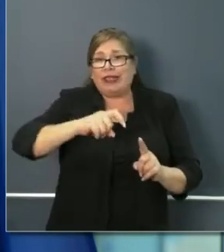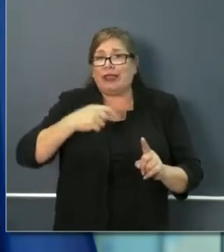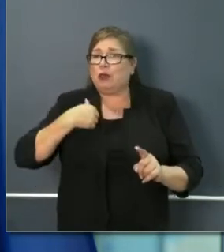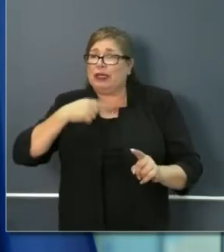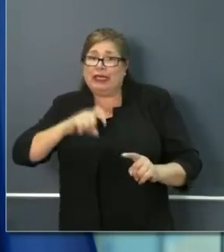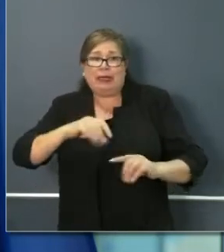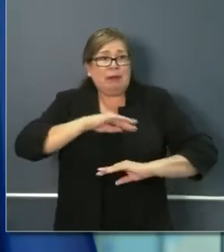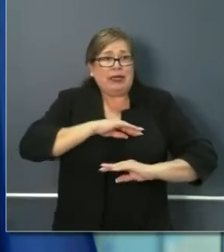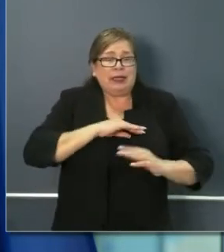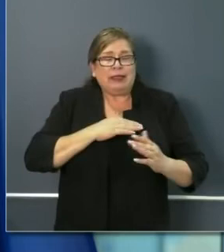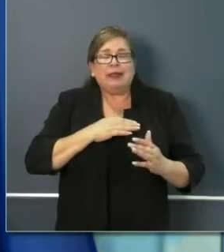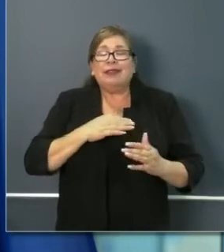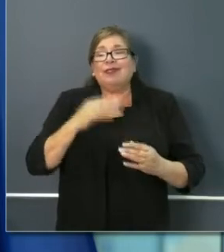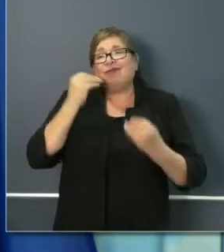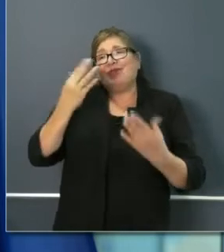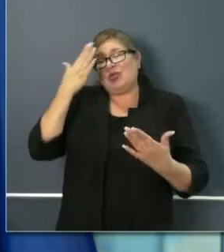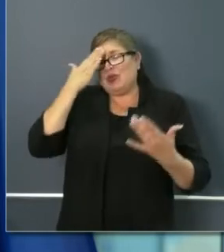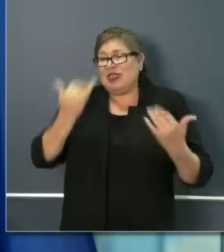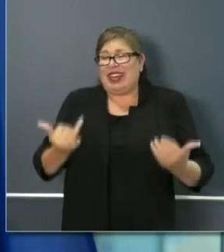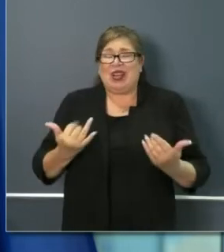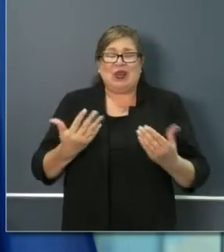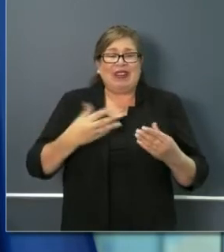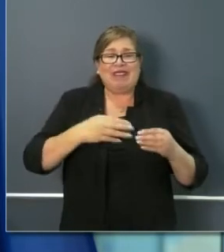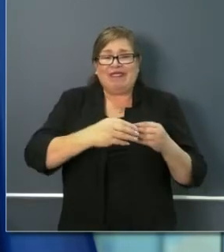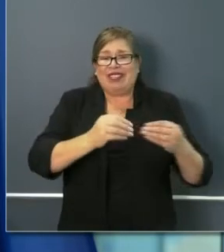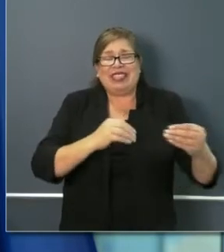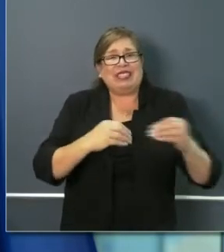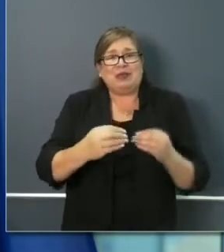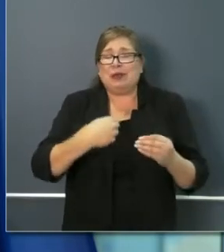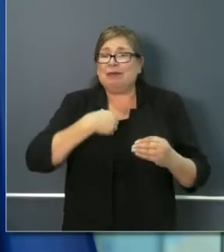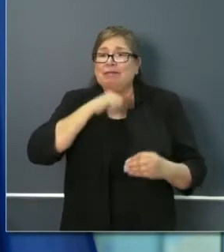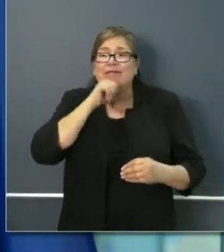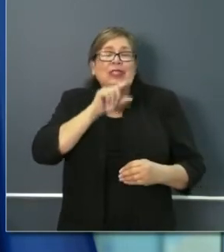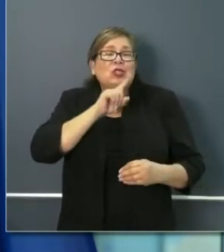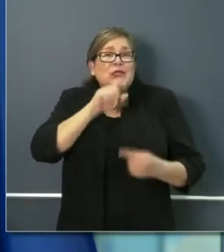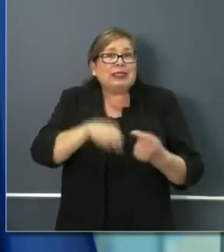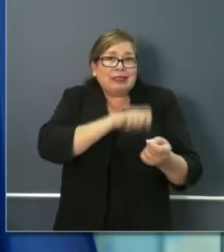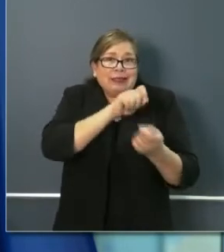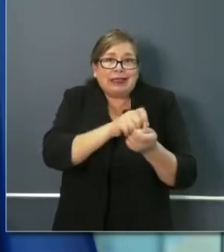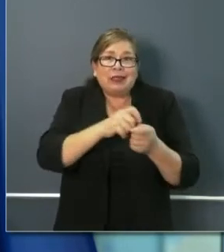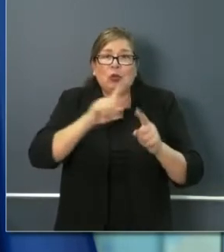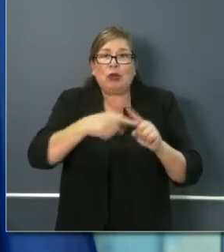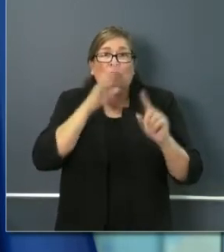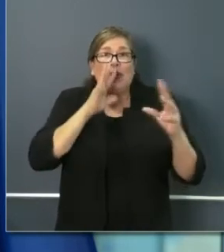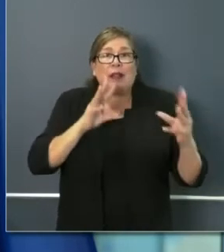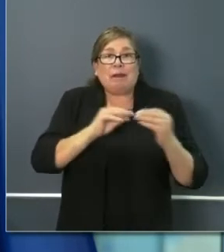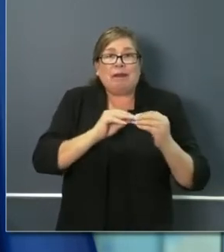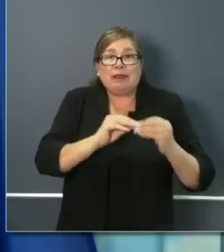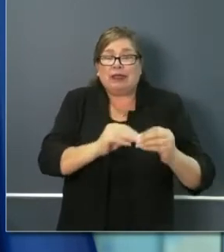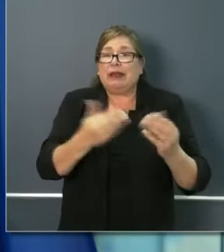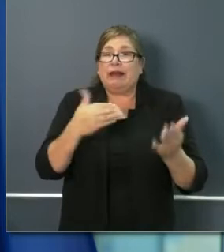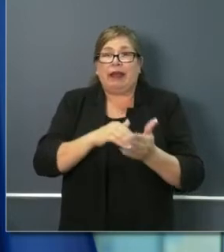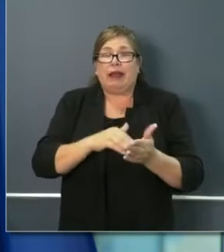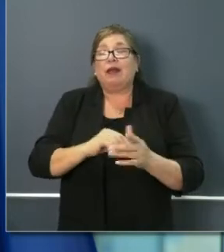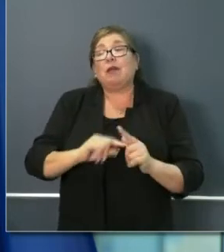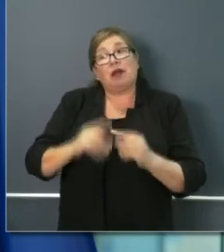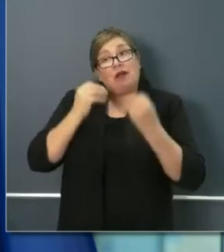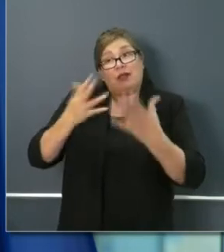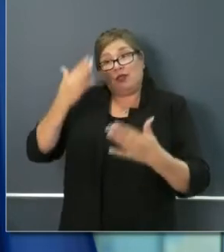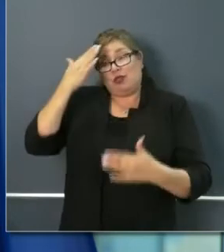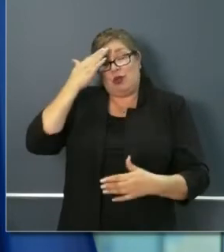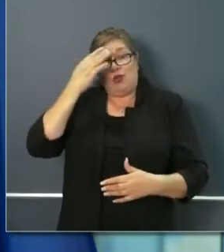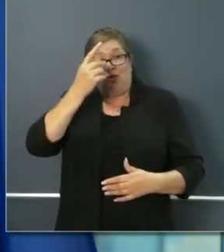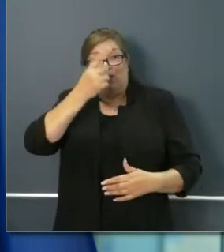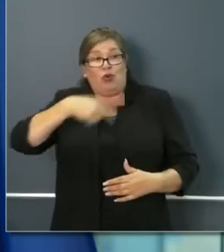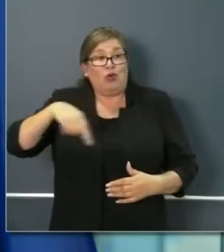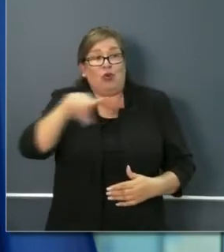all I can say is that's fluid. There is no time certain to come back in session. They have been extraordinary. I